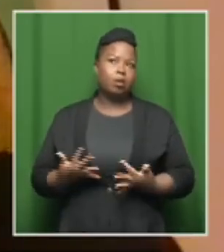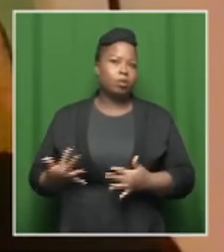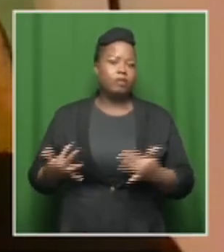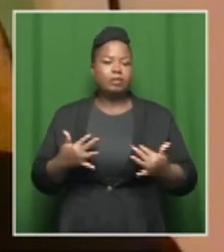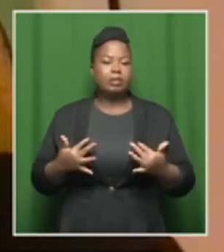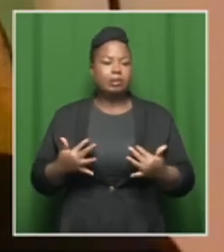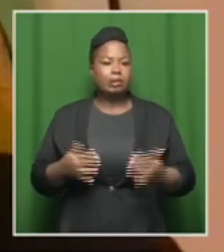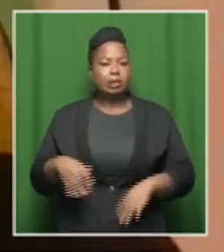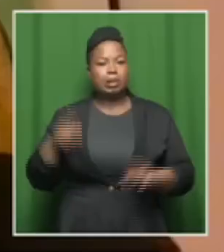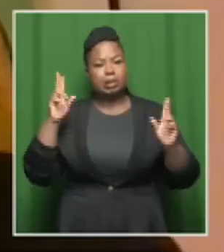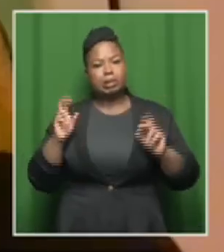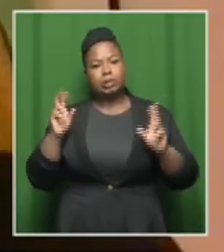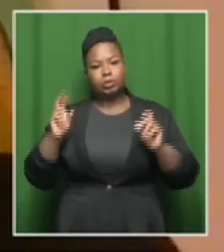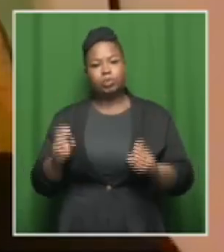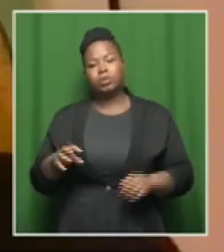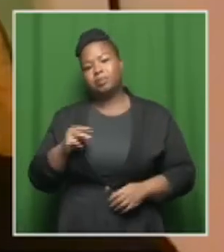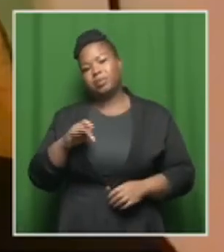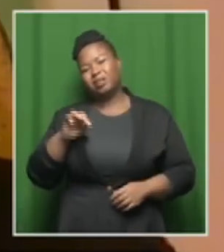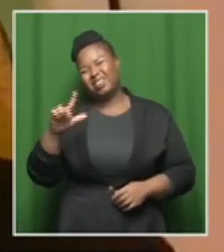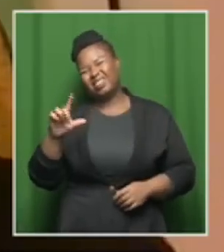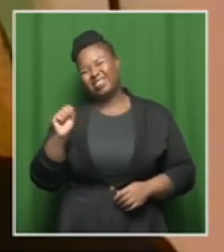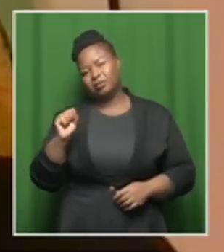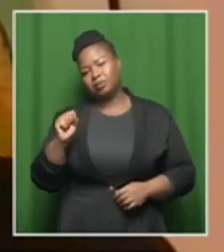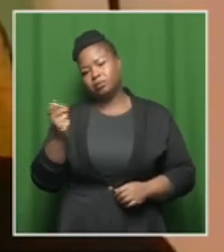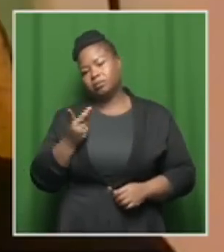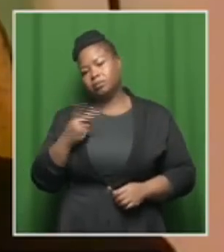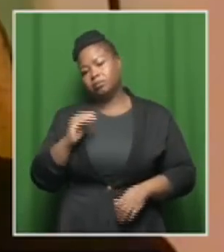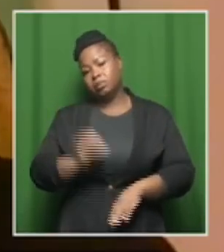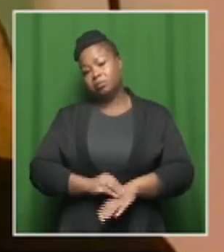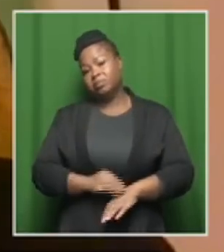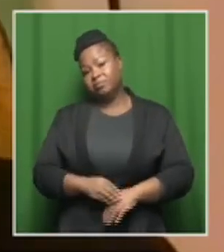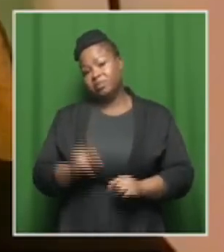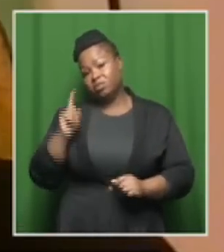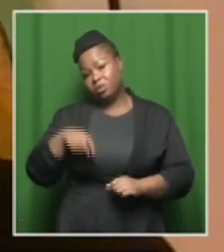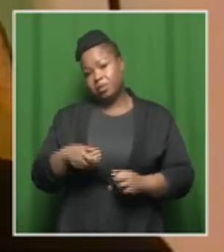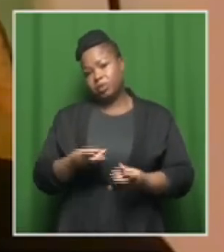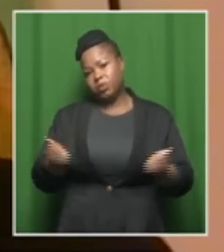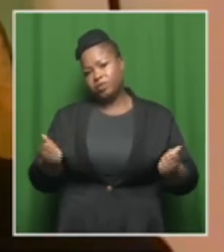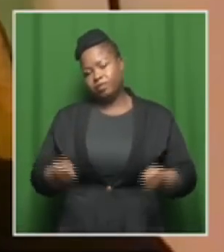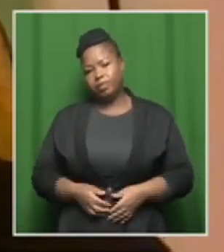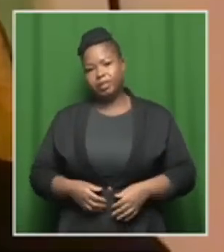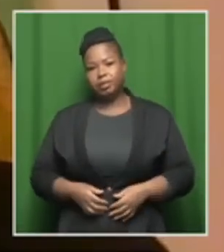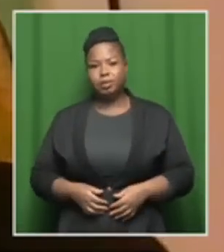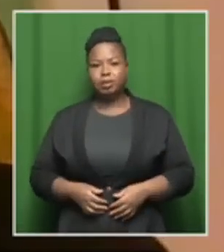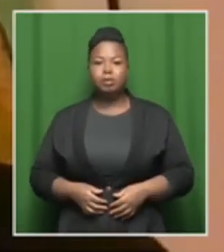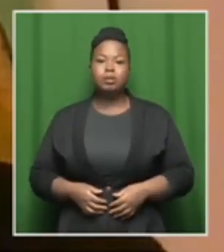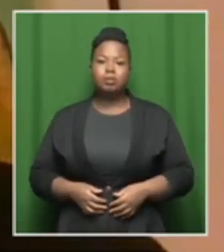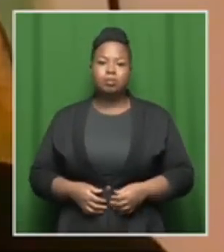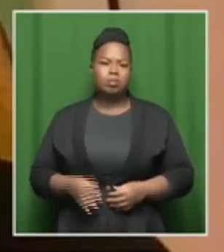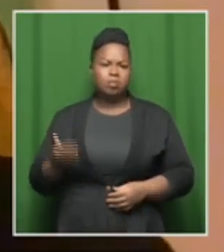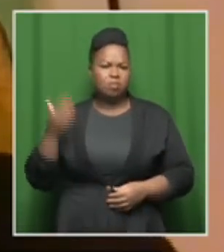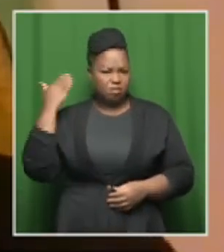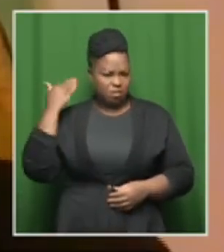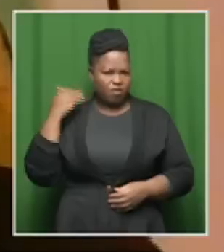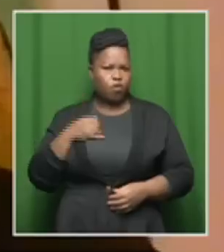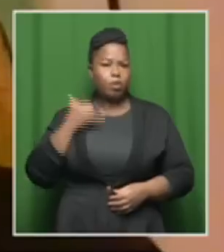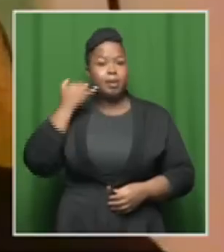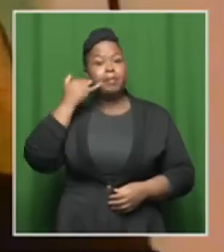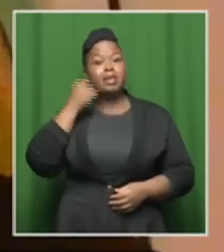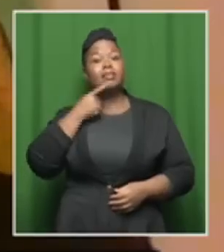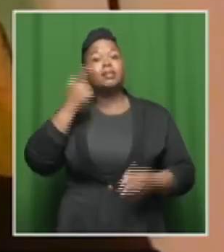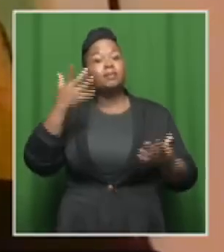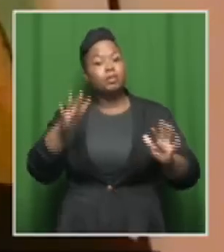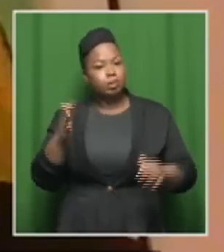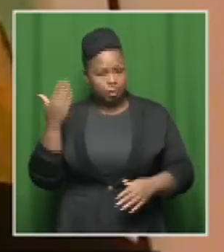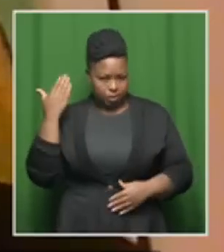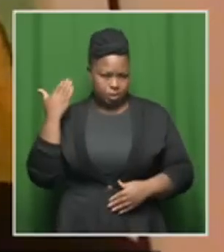issues. And then, of course, you have the minerals on top of that, which, of course, is something you need to solve. But initially, you need to talk. And I think Thabo Mbeki said it yesterday quite